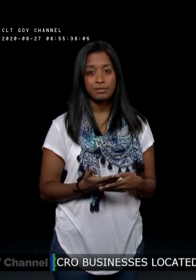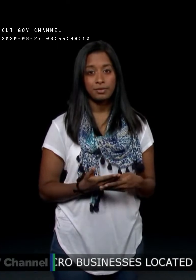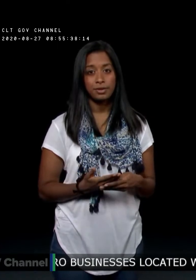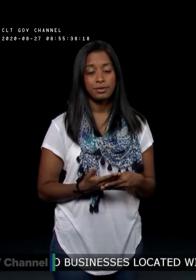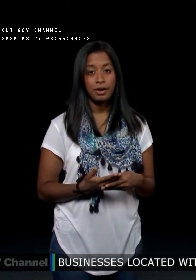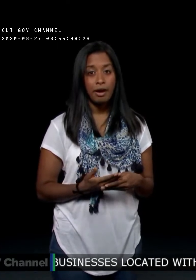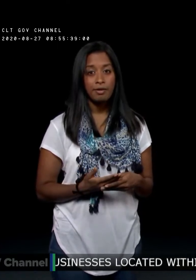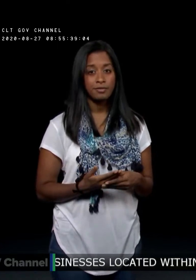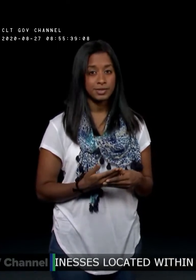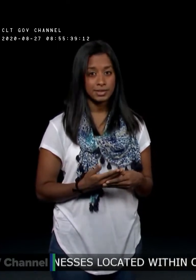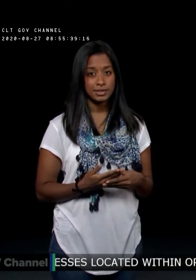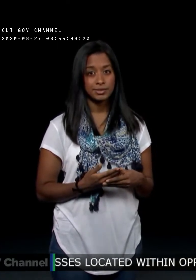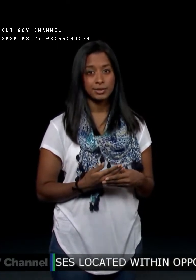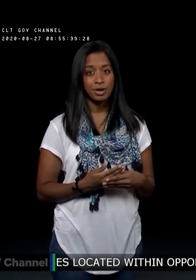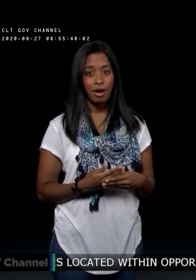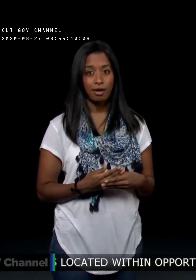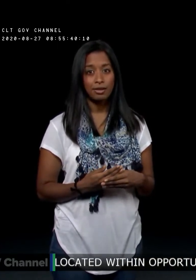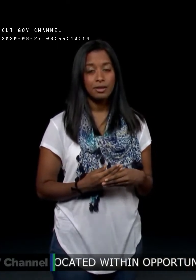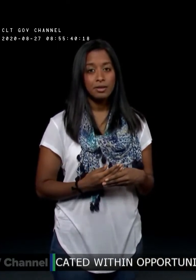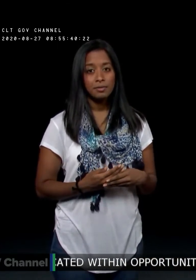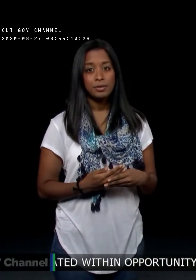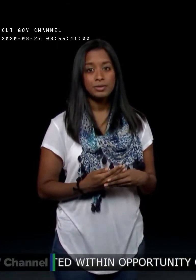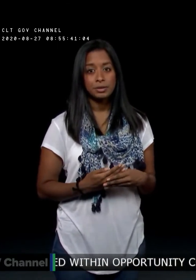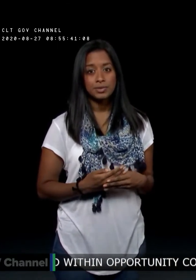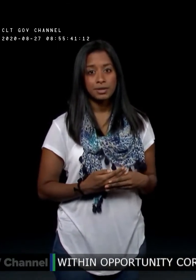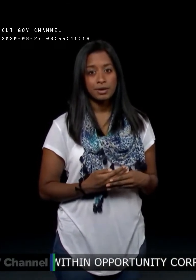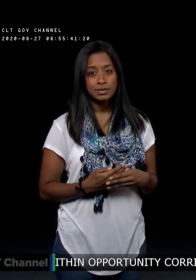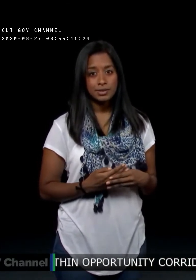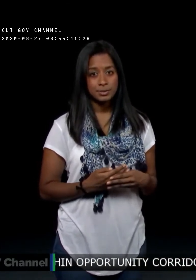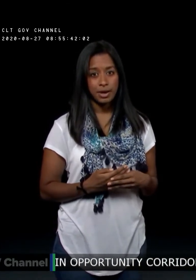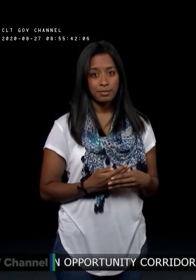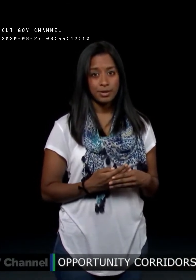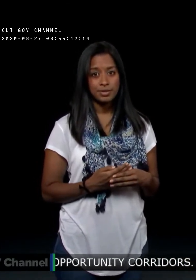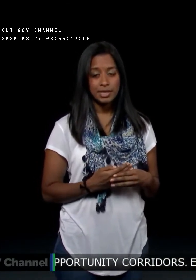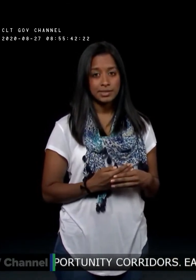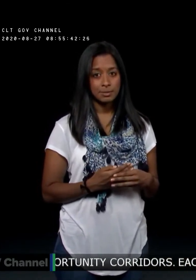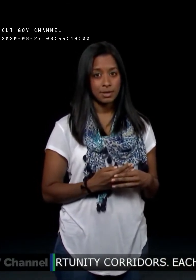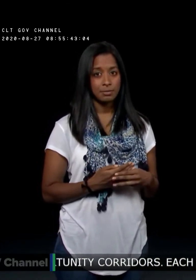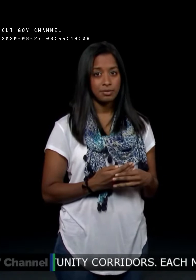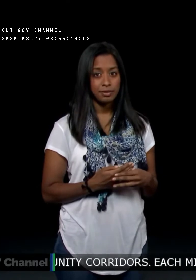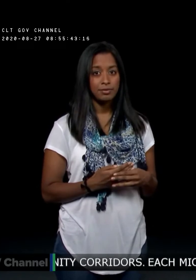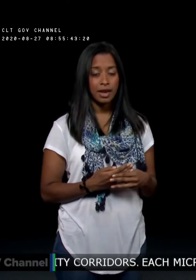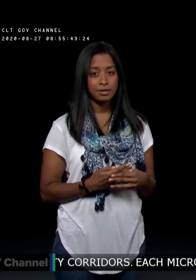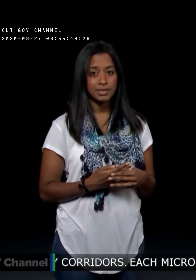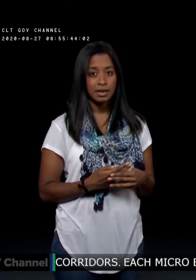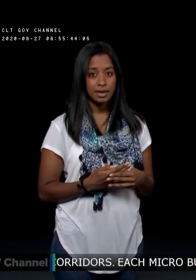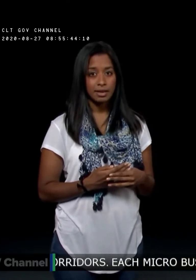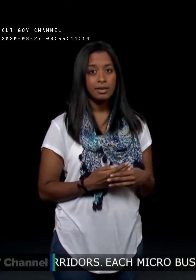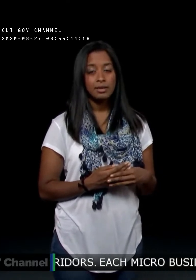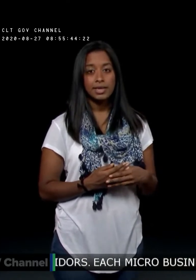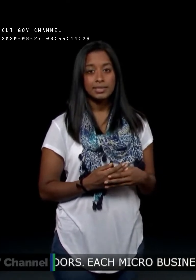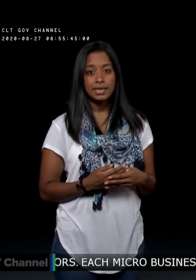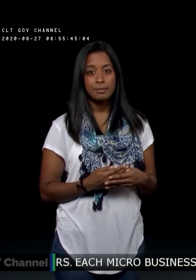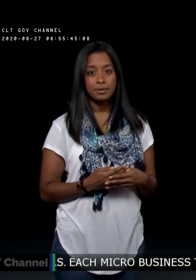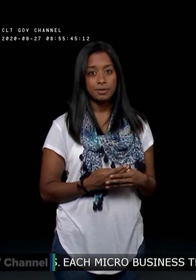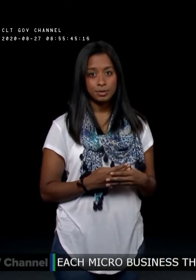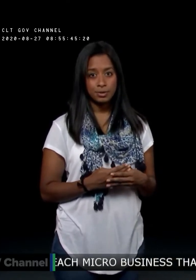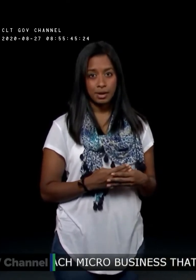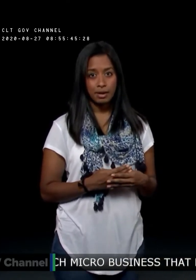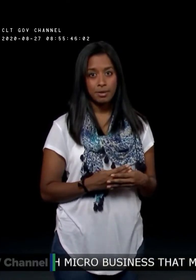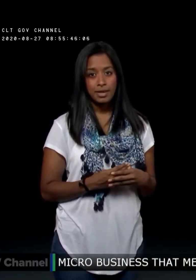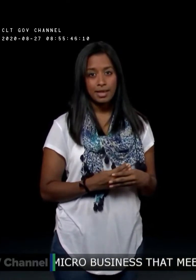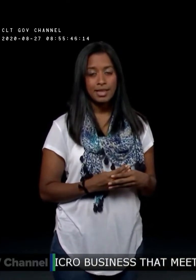people with the flu cough, sneeze, or talk. Flu germs can also spread when you touch something with flu virus on it, like a table